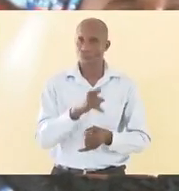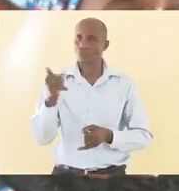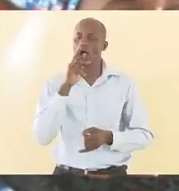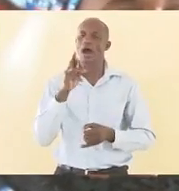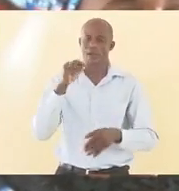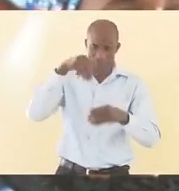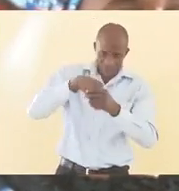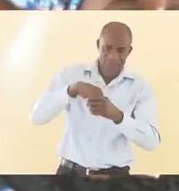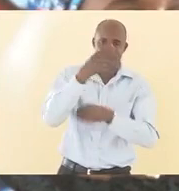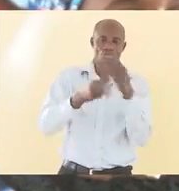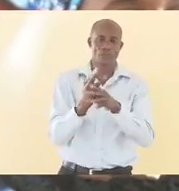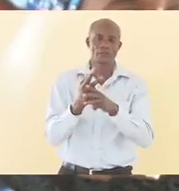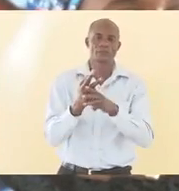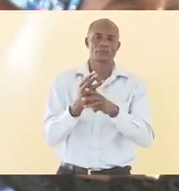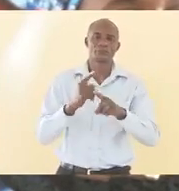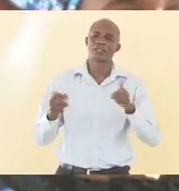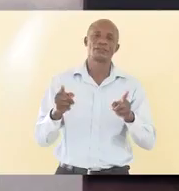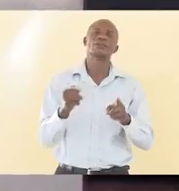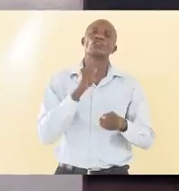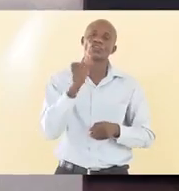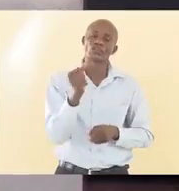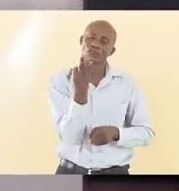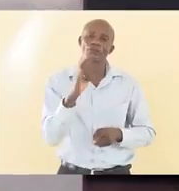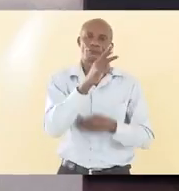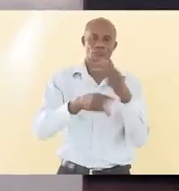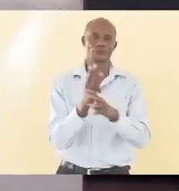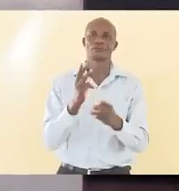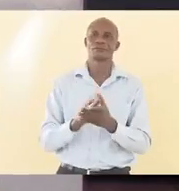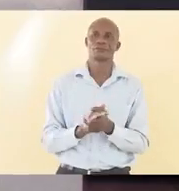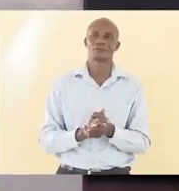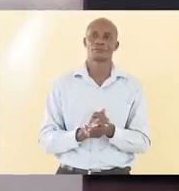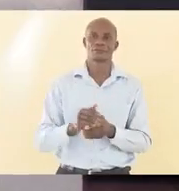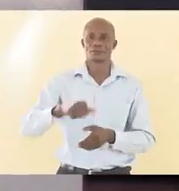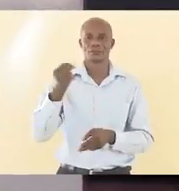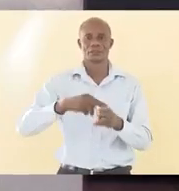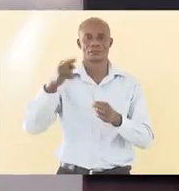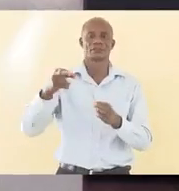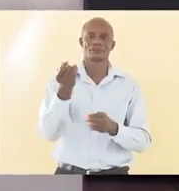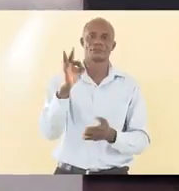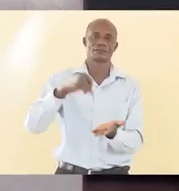Now, you are in the world, you are not of the world. Are there other implications you can give us?